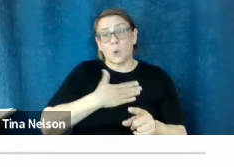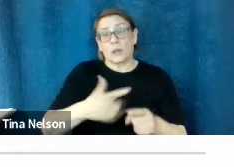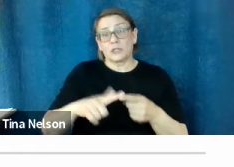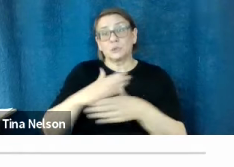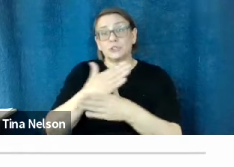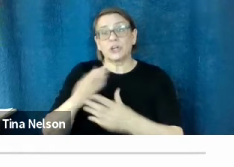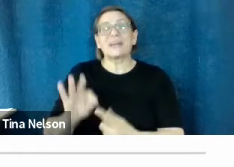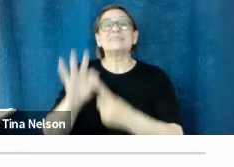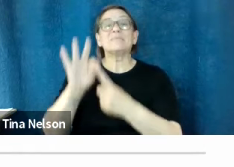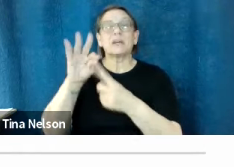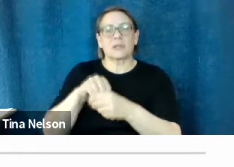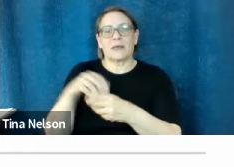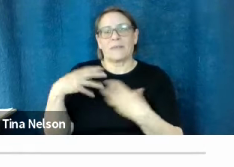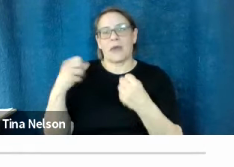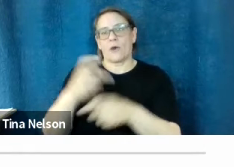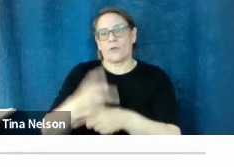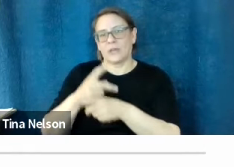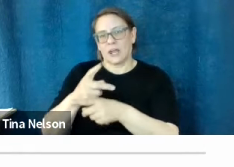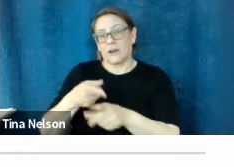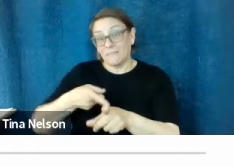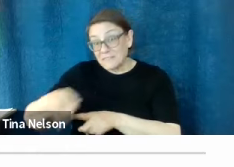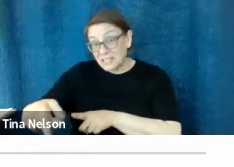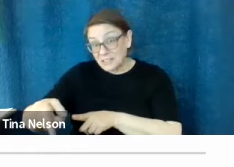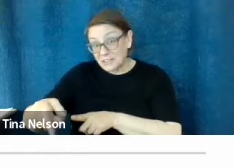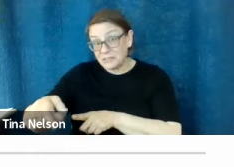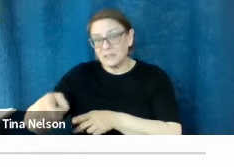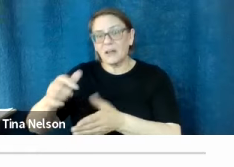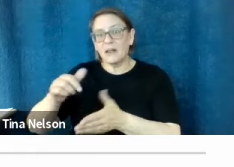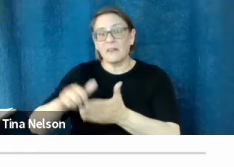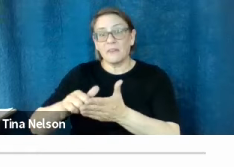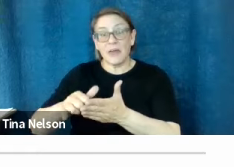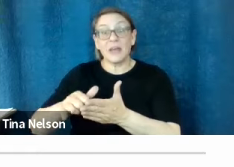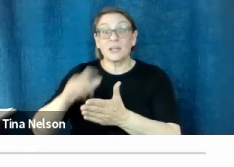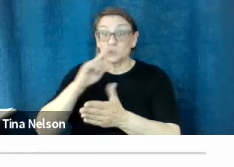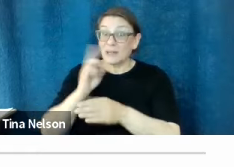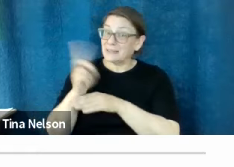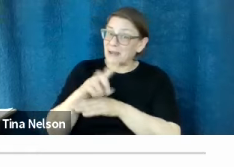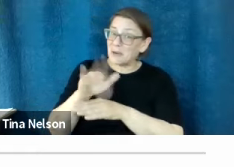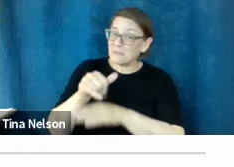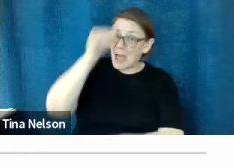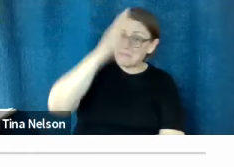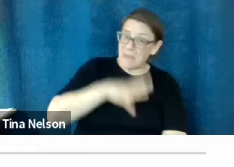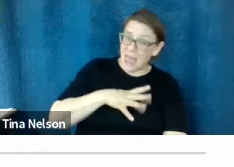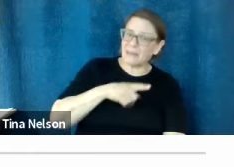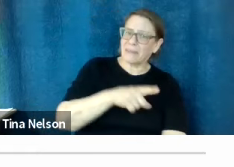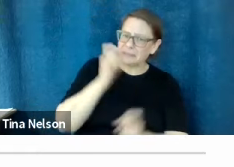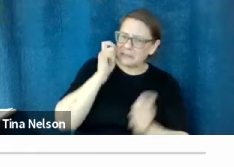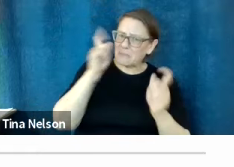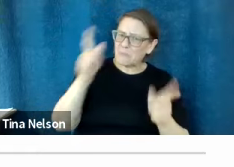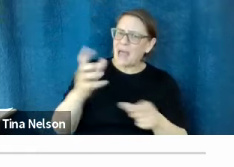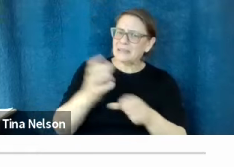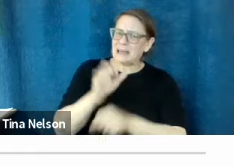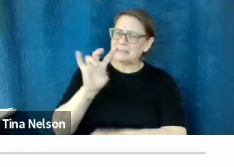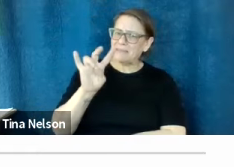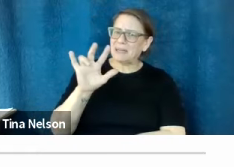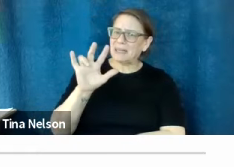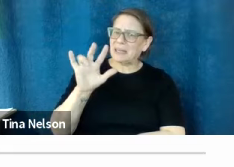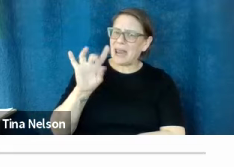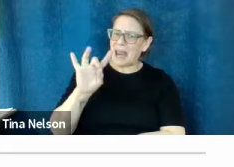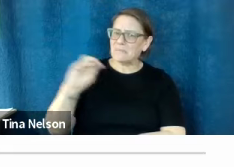healthcare field, which is, which is predominantly, uh, dominated by men. This is quite a surprising, uh, response. You would